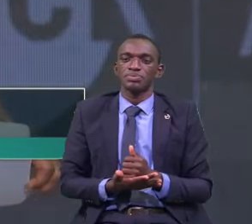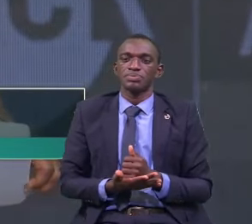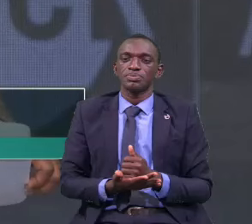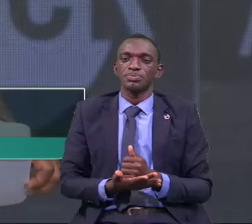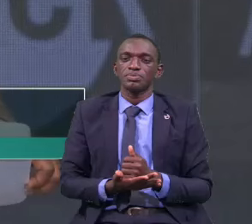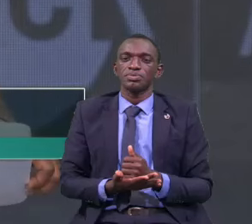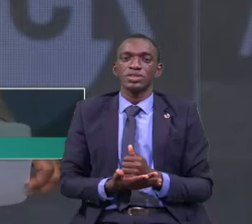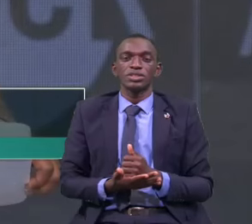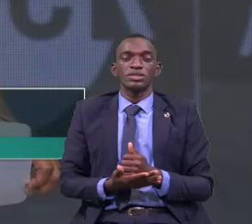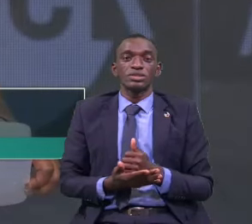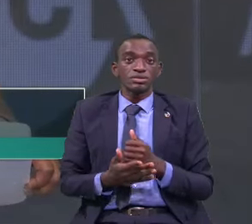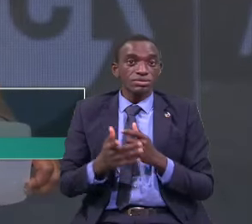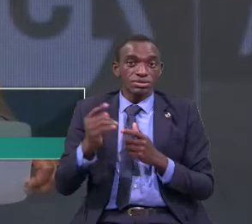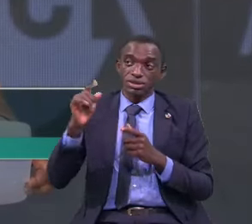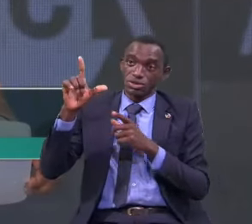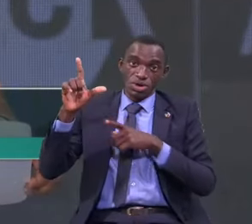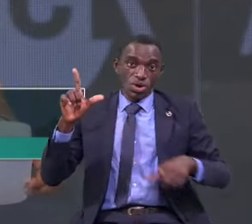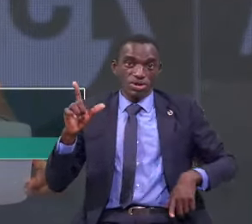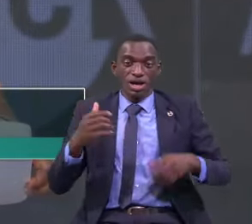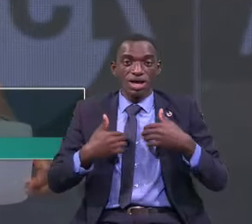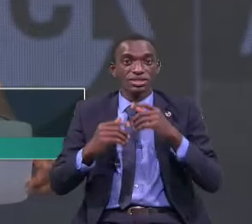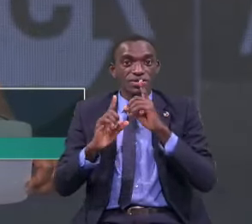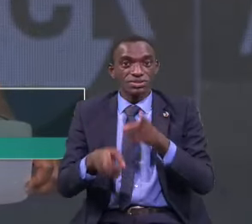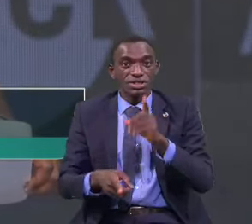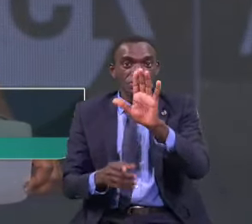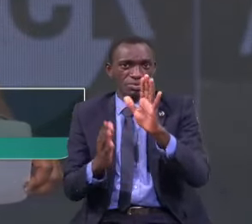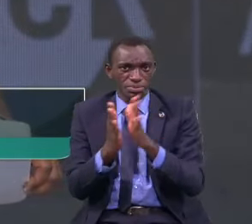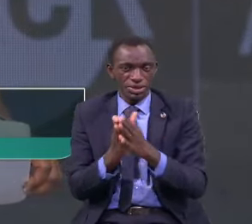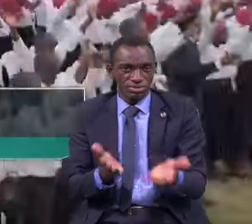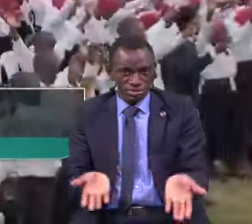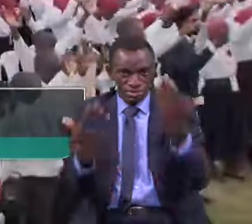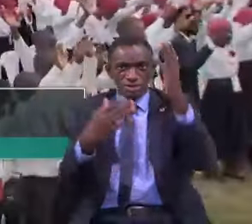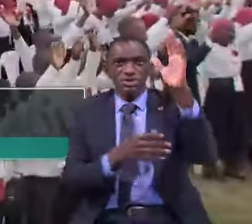If the Lord has answered your prayer, can you raise up your hand?